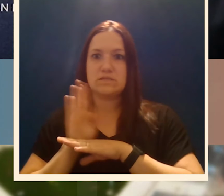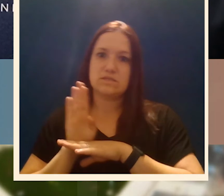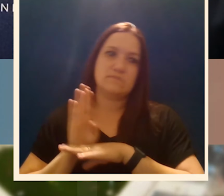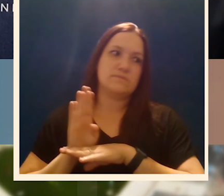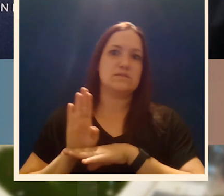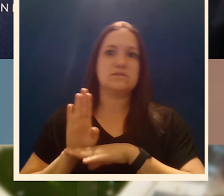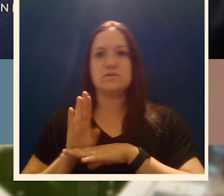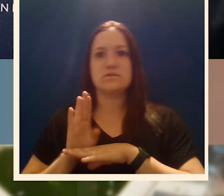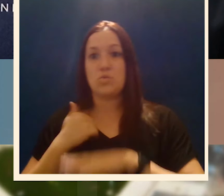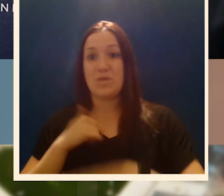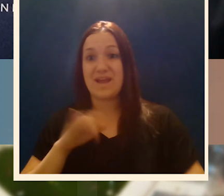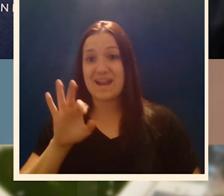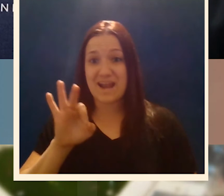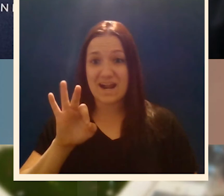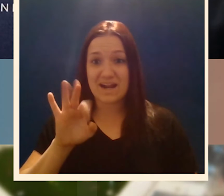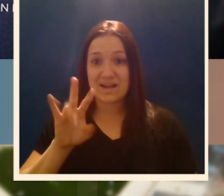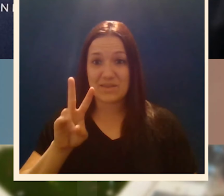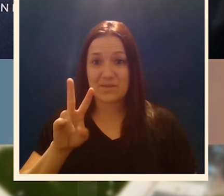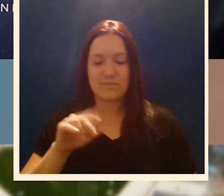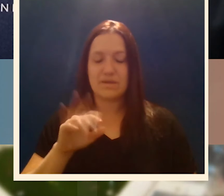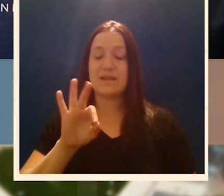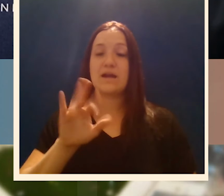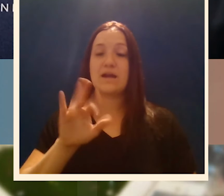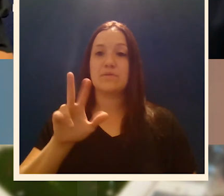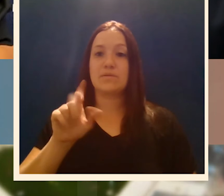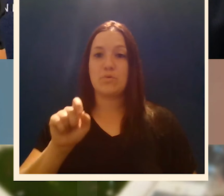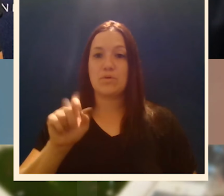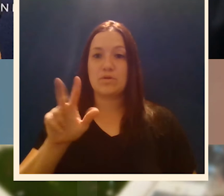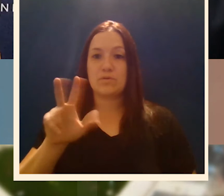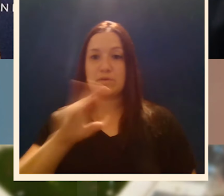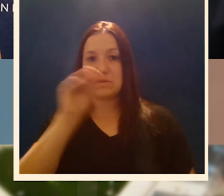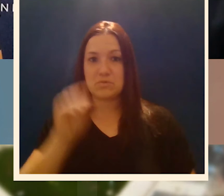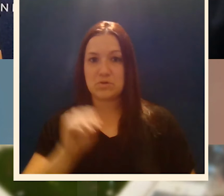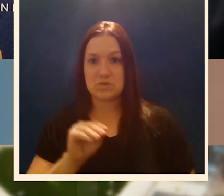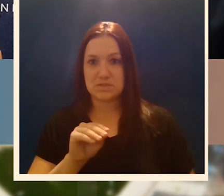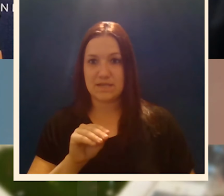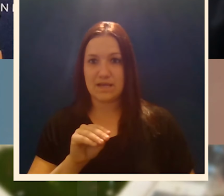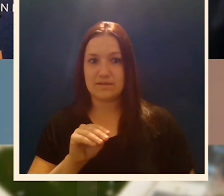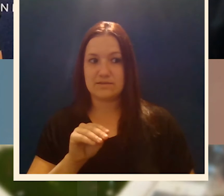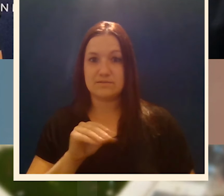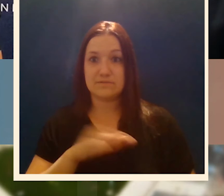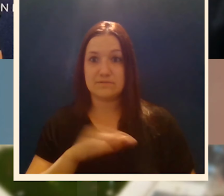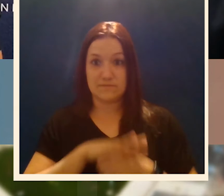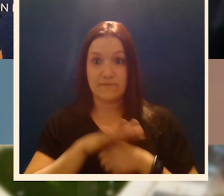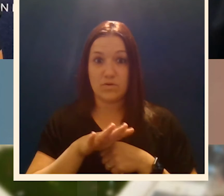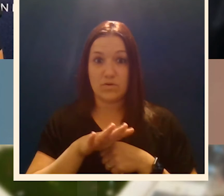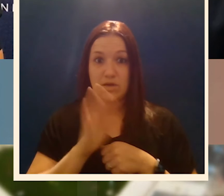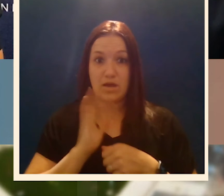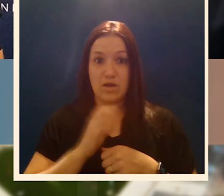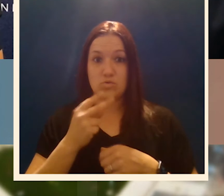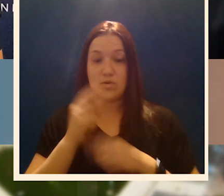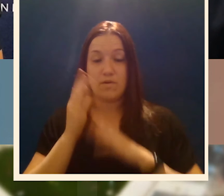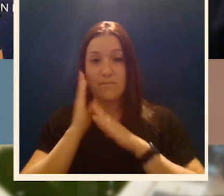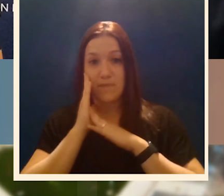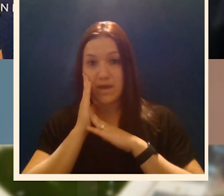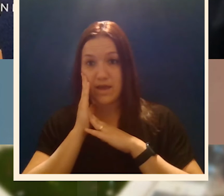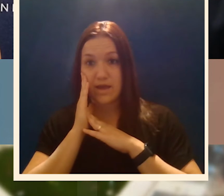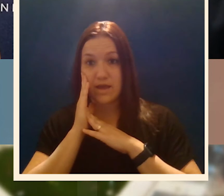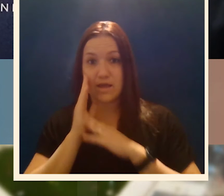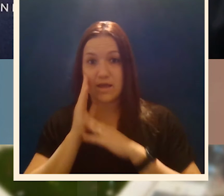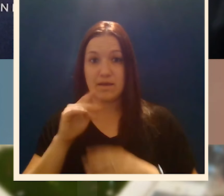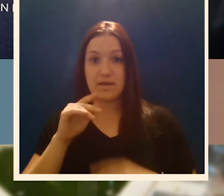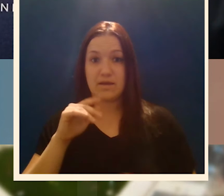at 93.3% occupancy across our adult units. Our 12-bed pediatric unit is still being used for